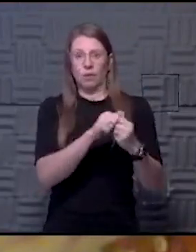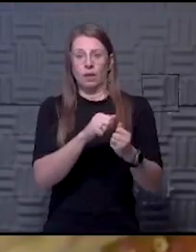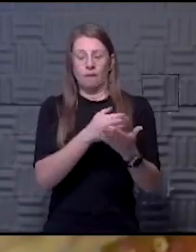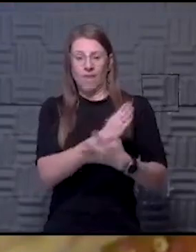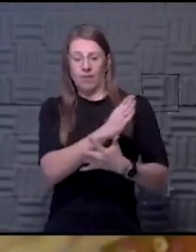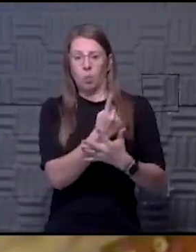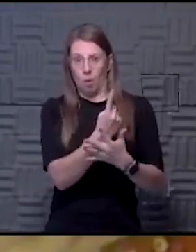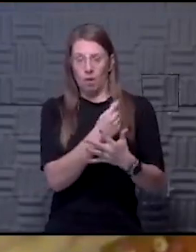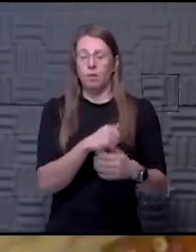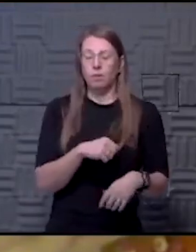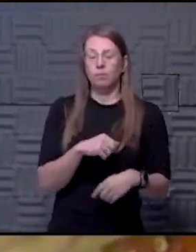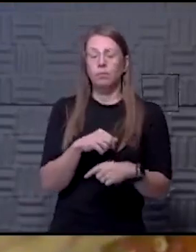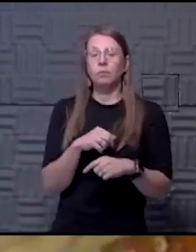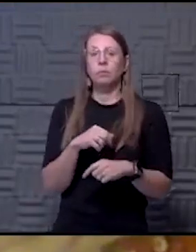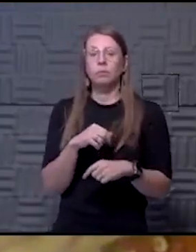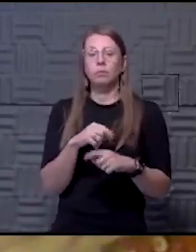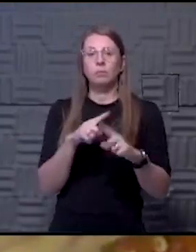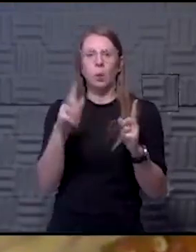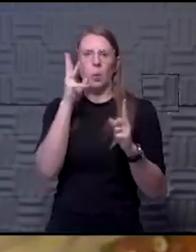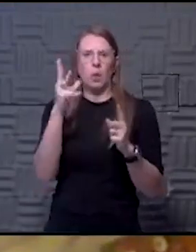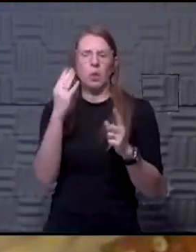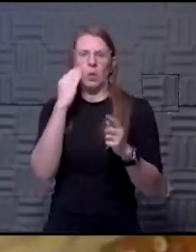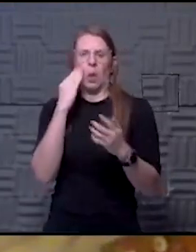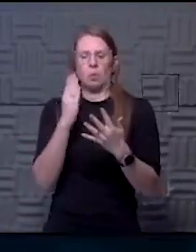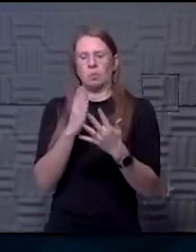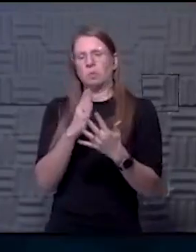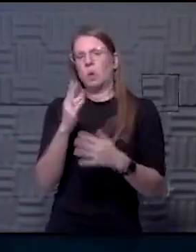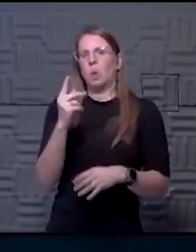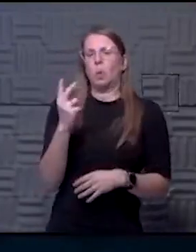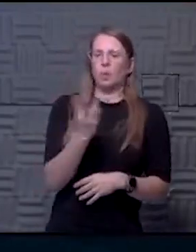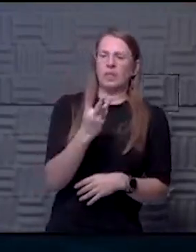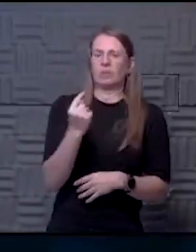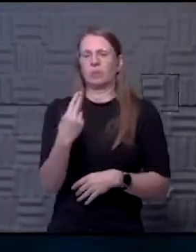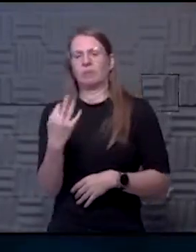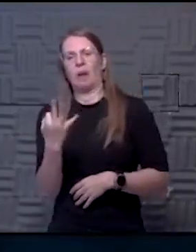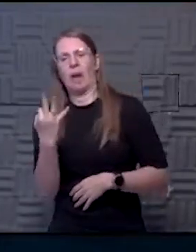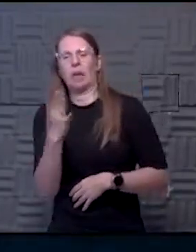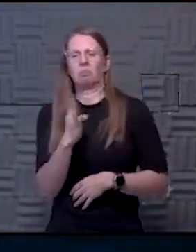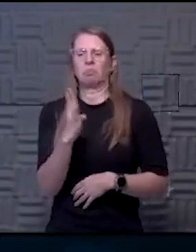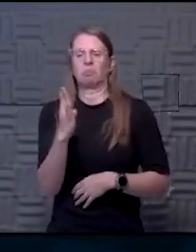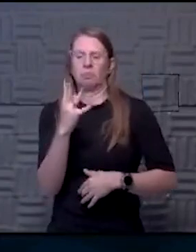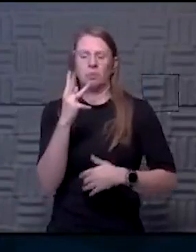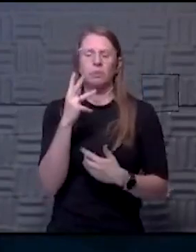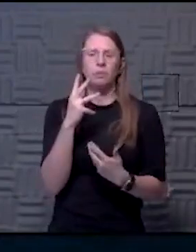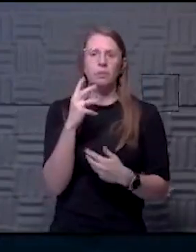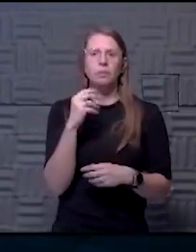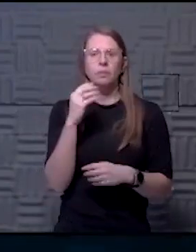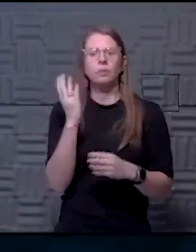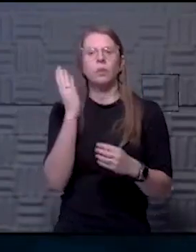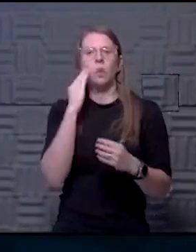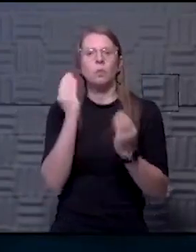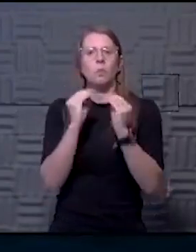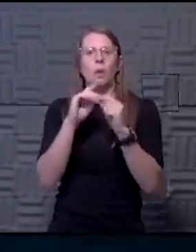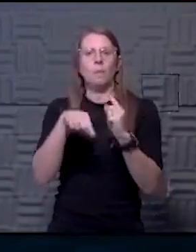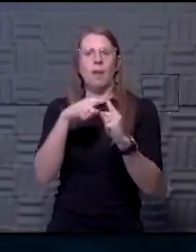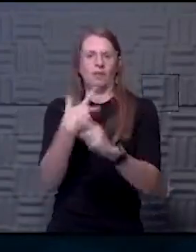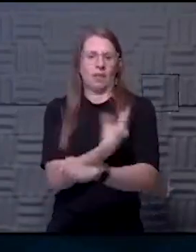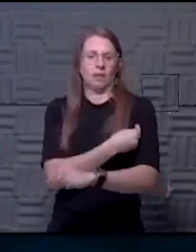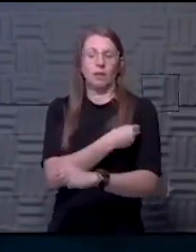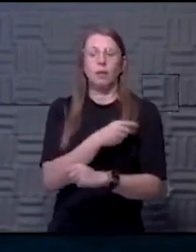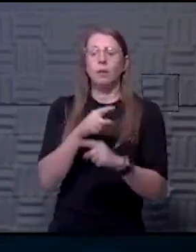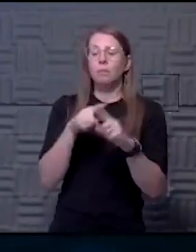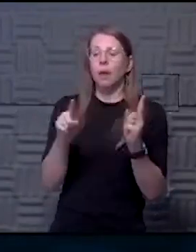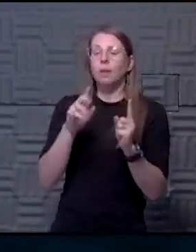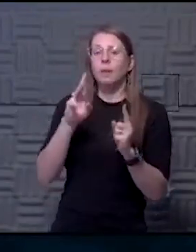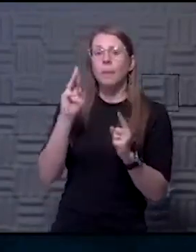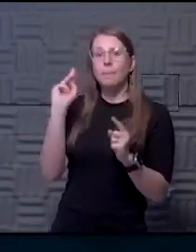close. We'll know by the end of the week on that. Mayor, one of the biggest things that is important is to get the vaccine